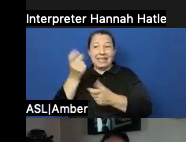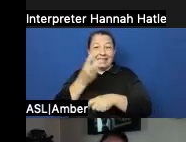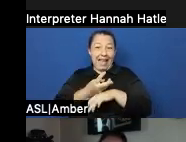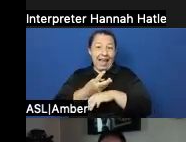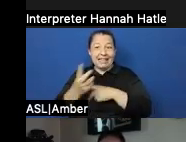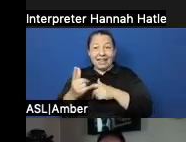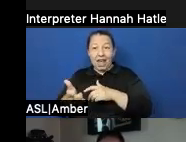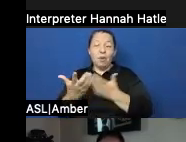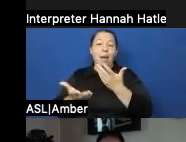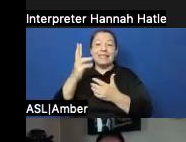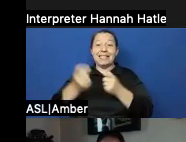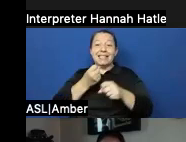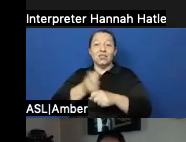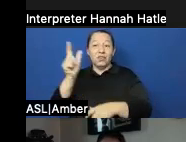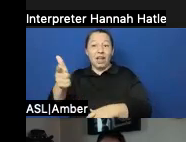it has happened.